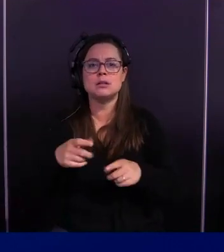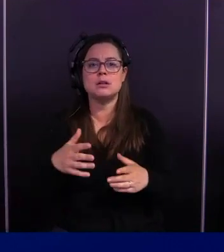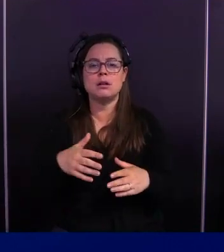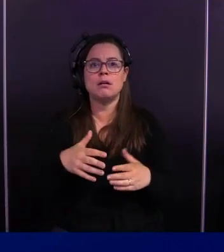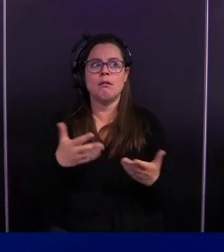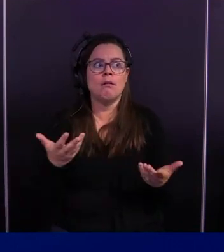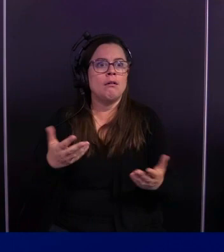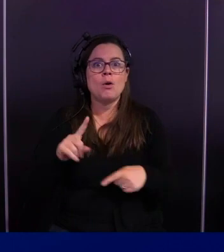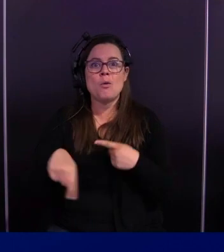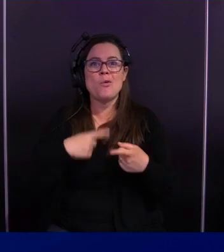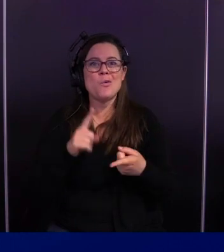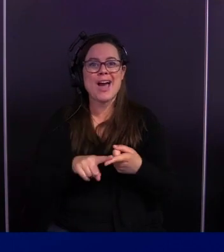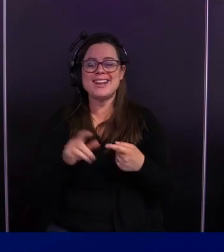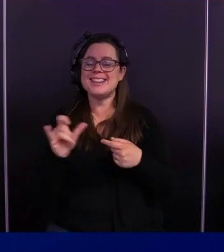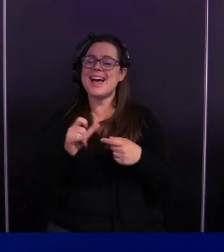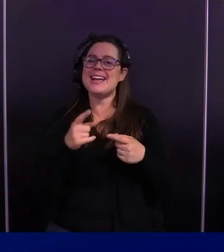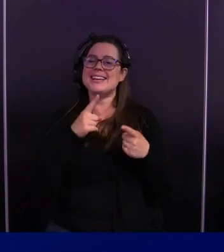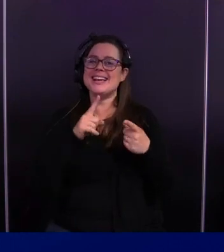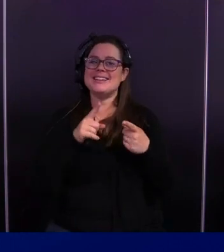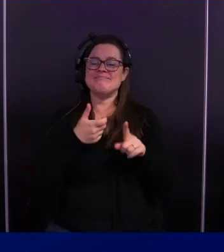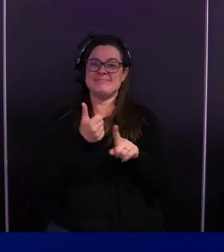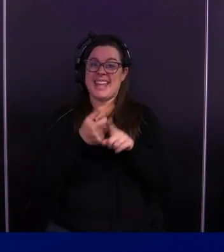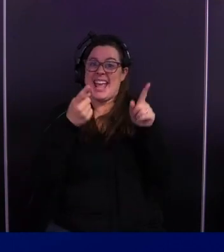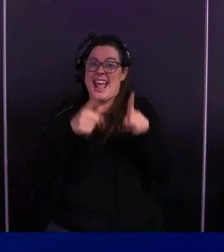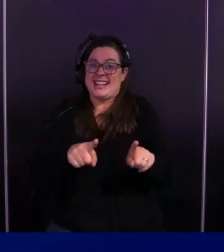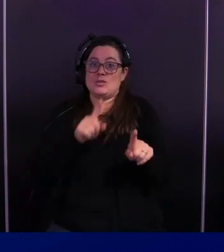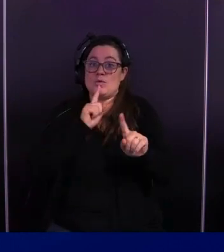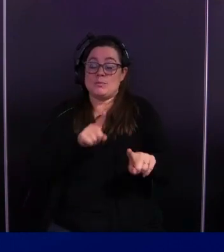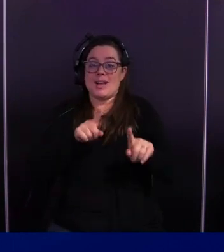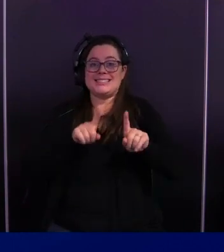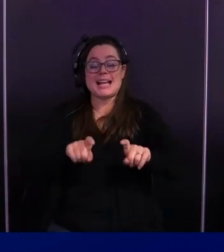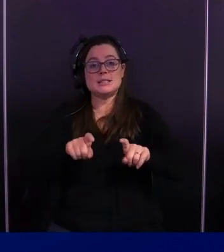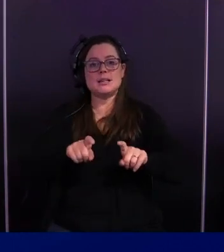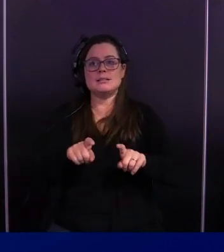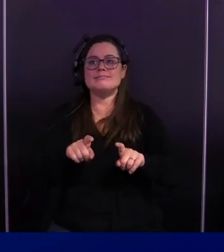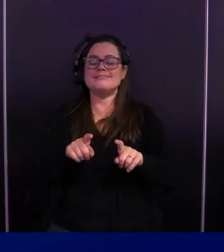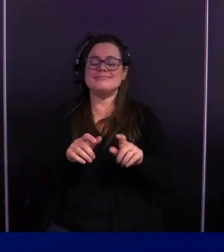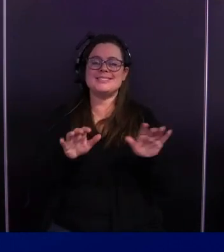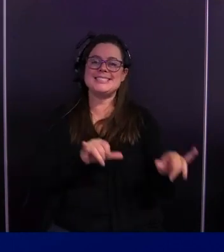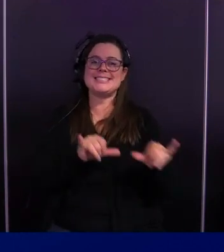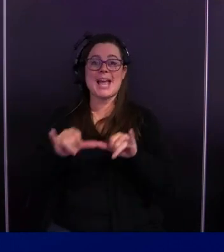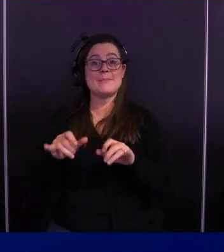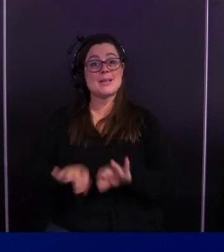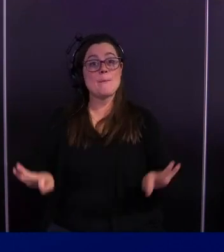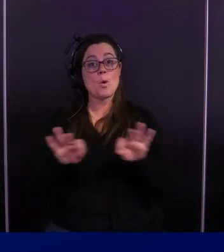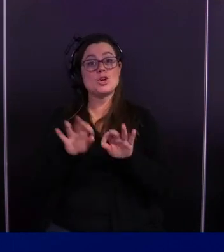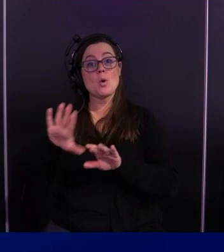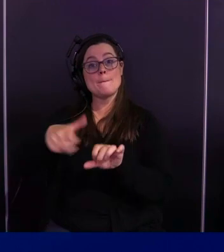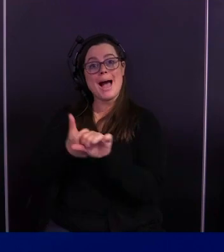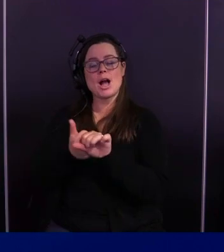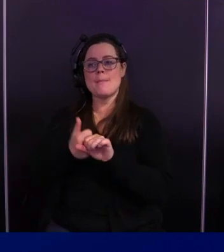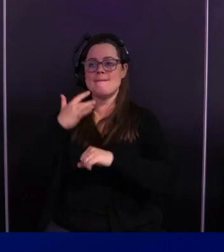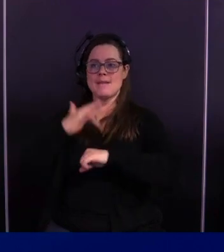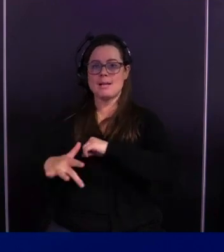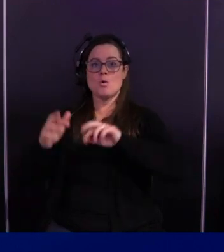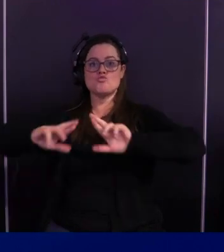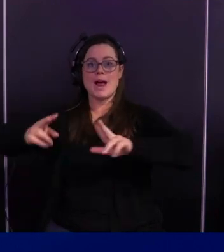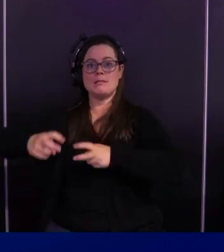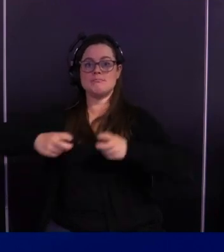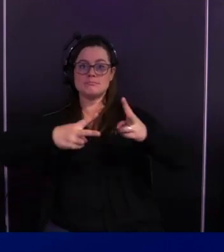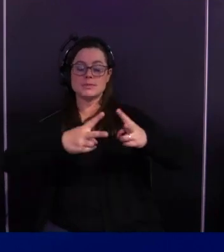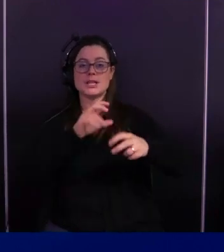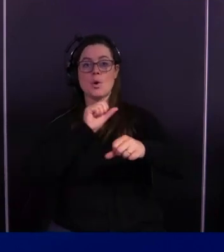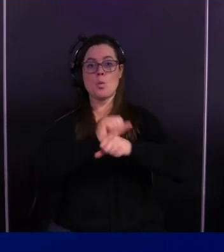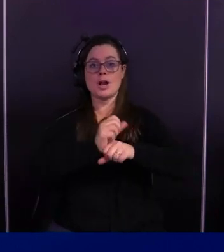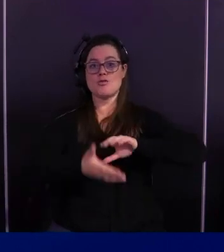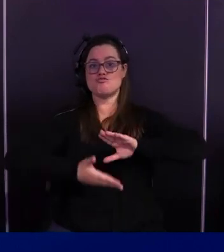Just like doing incident response testing, that's important to make sure you can get your backup and can get it working again. When you need it.